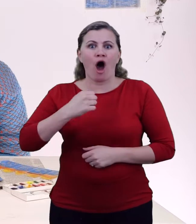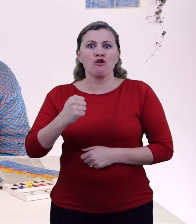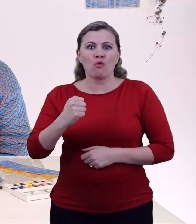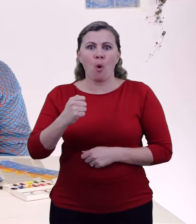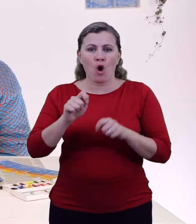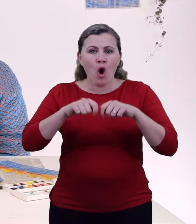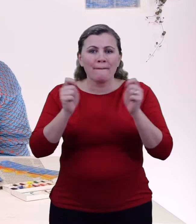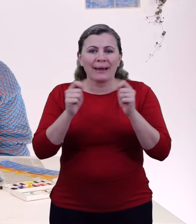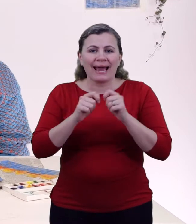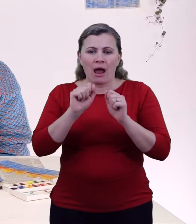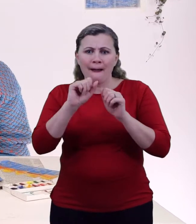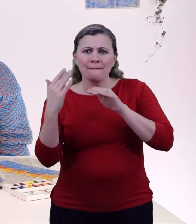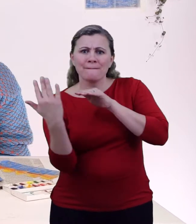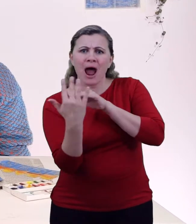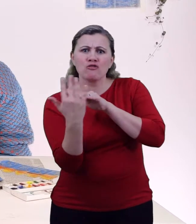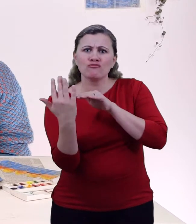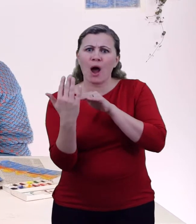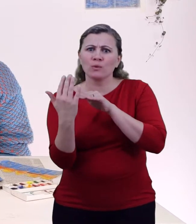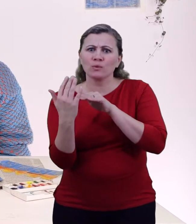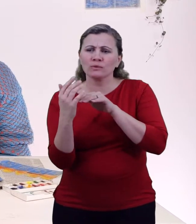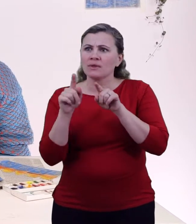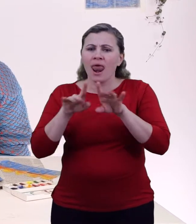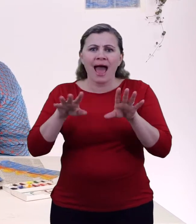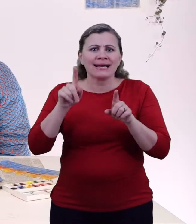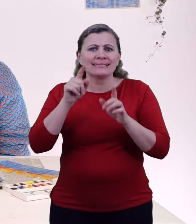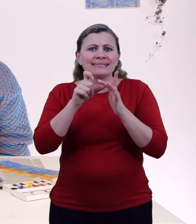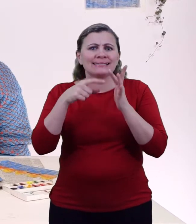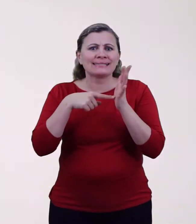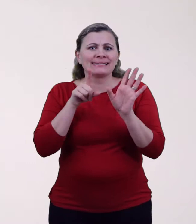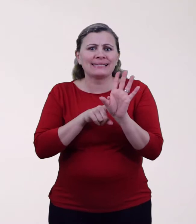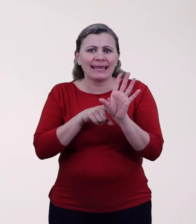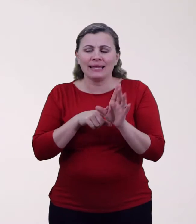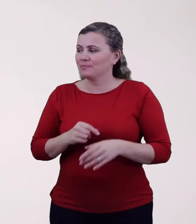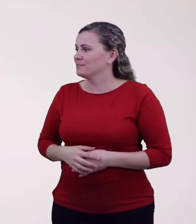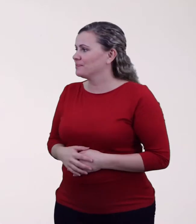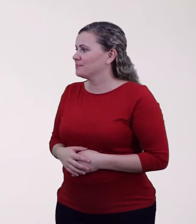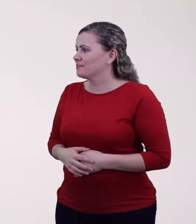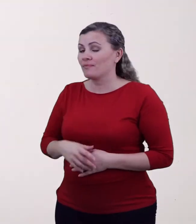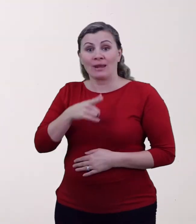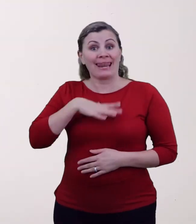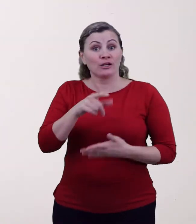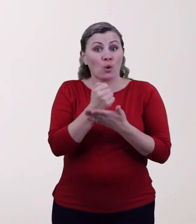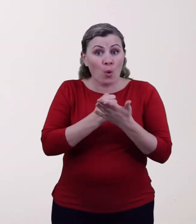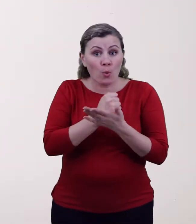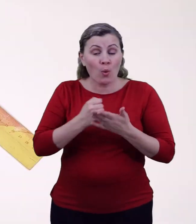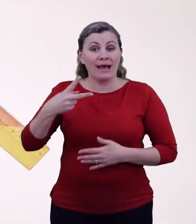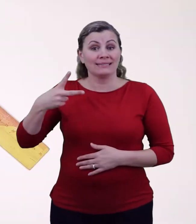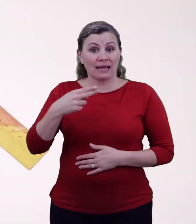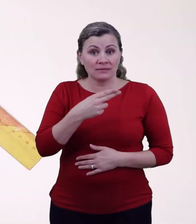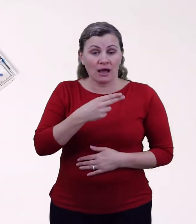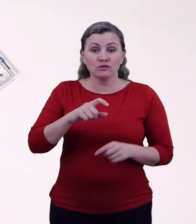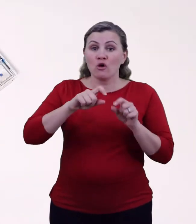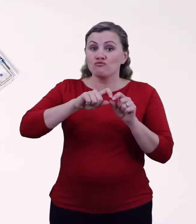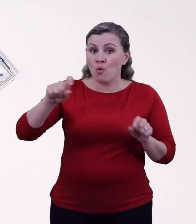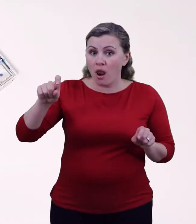backdrop for your comic superhero. For this craft you will need glue, scissors,